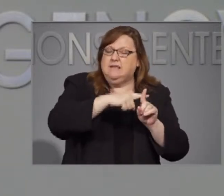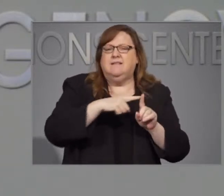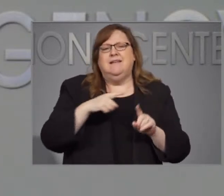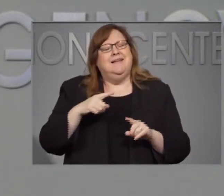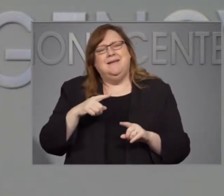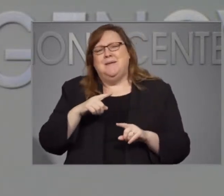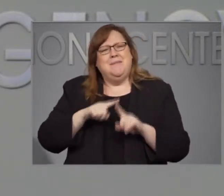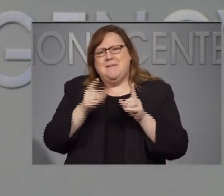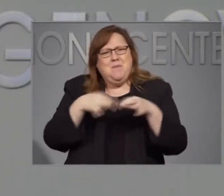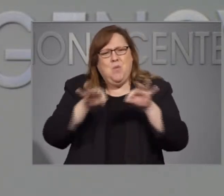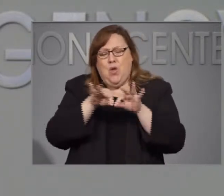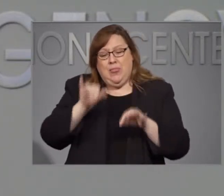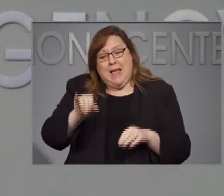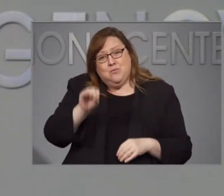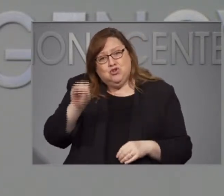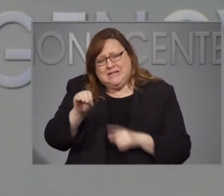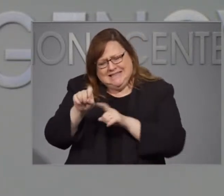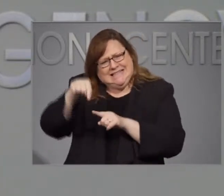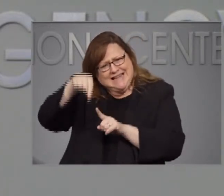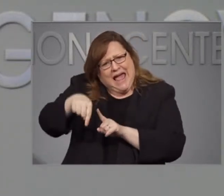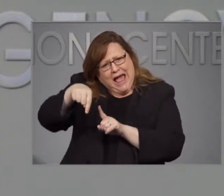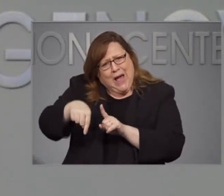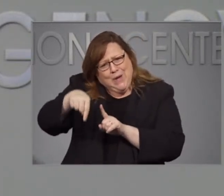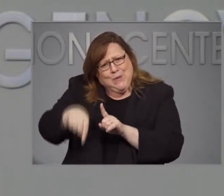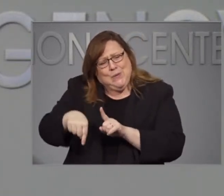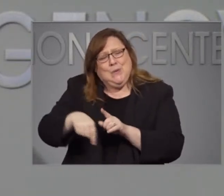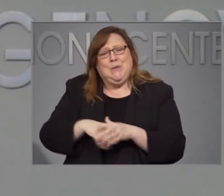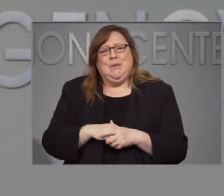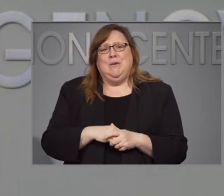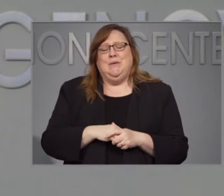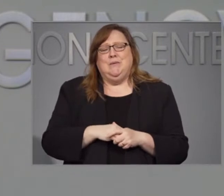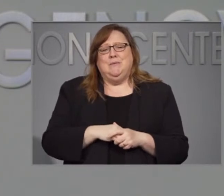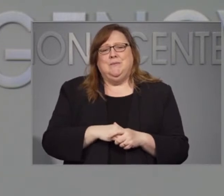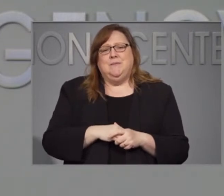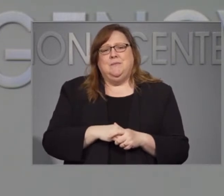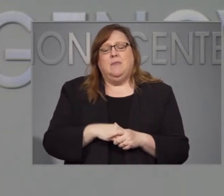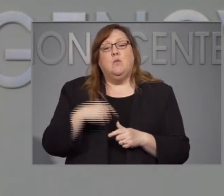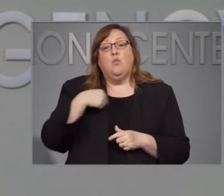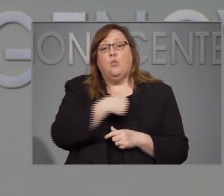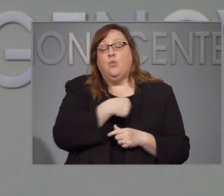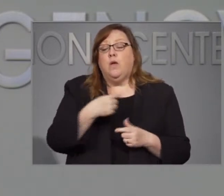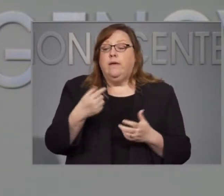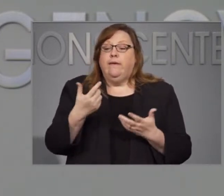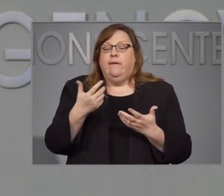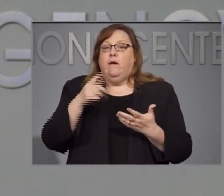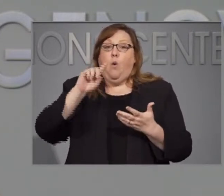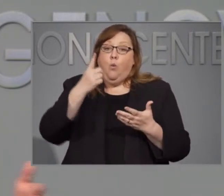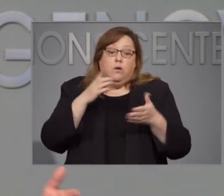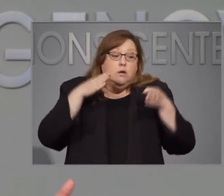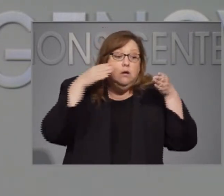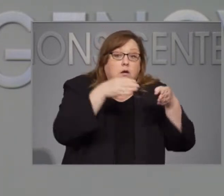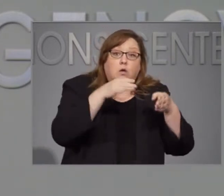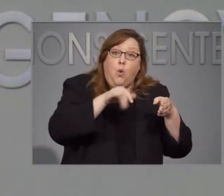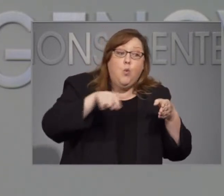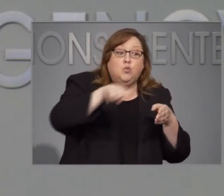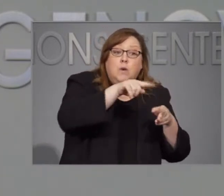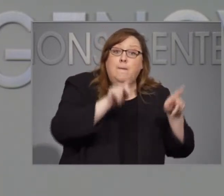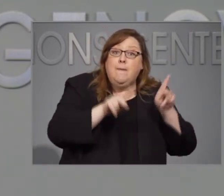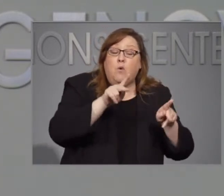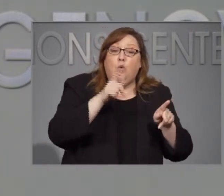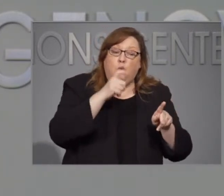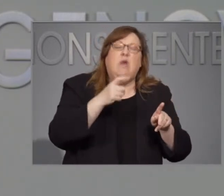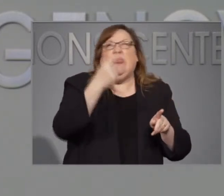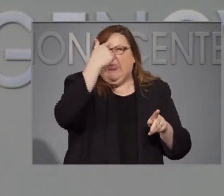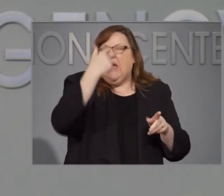lower, so that we make sure not just that we are targeting those specific people who might be positive, but we are really casting a